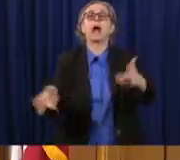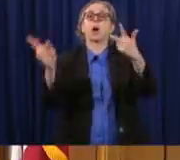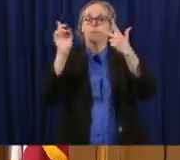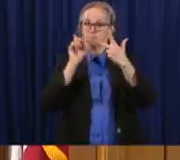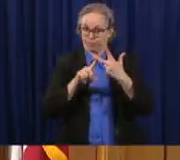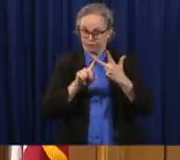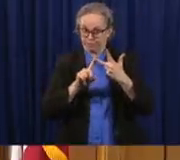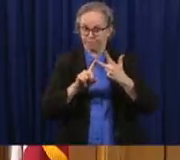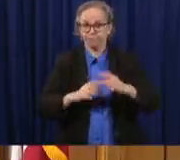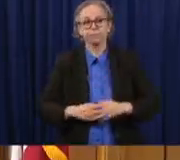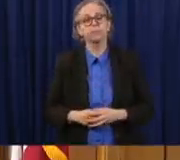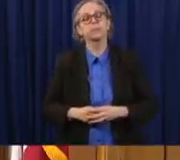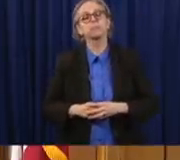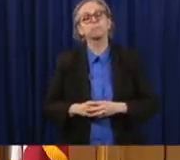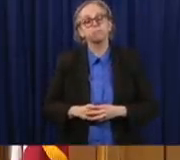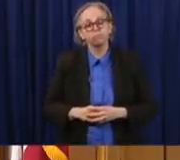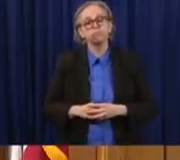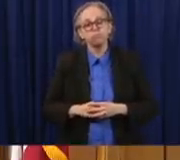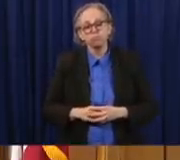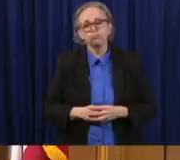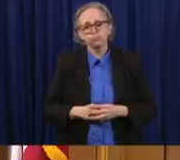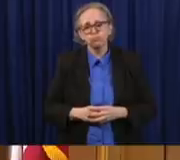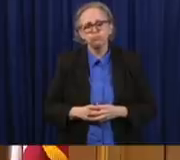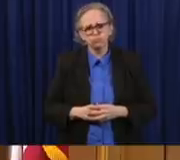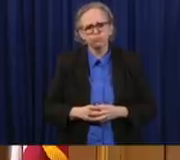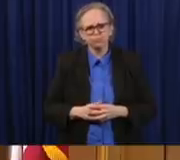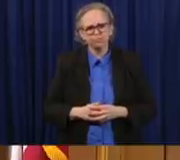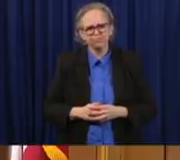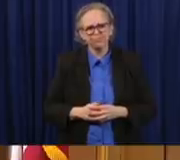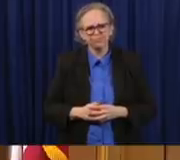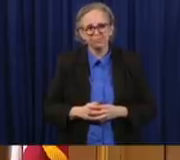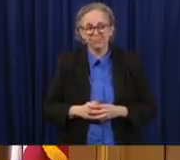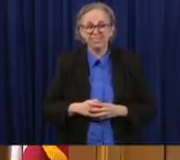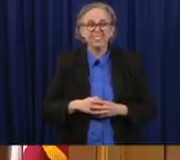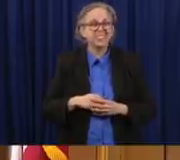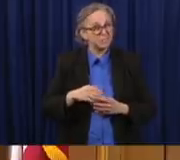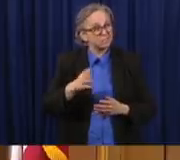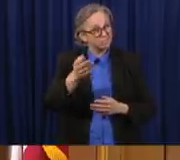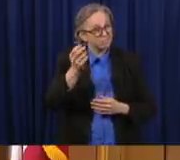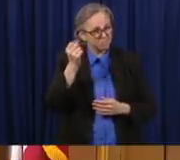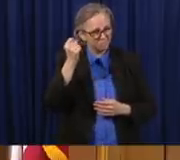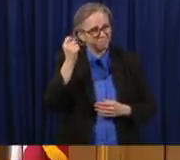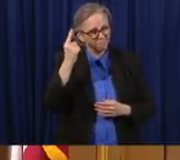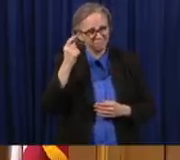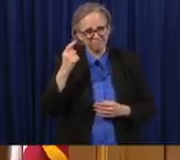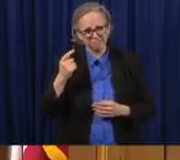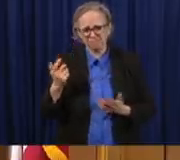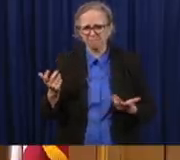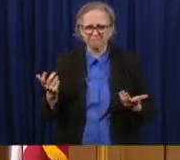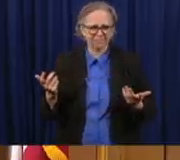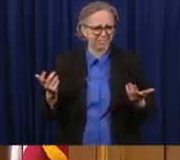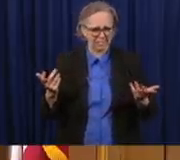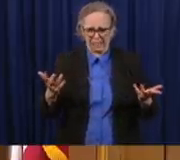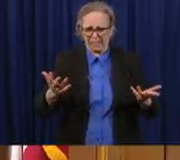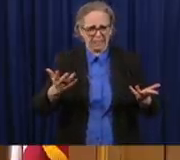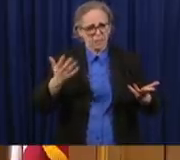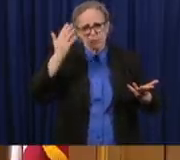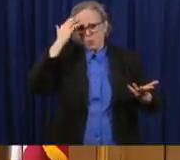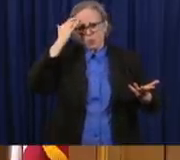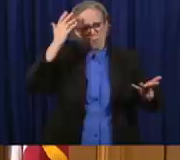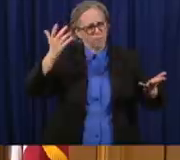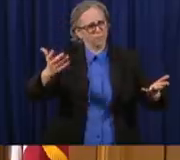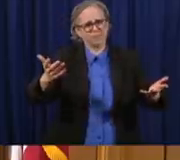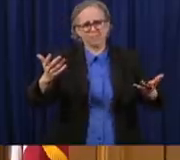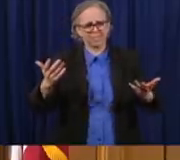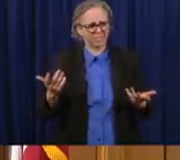We all must live in a state and in a country where COVID-19 is still